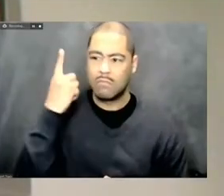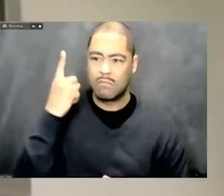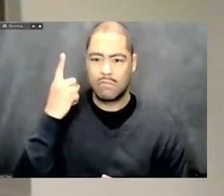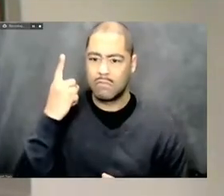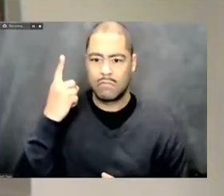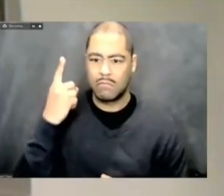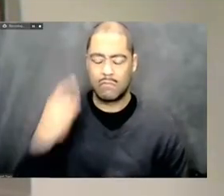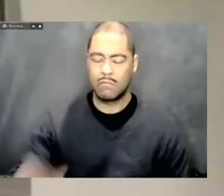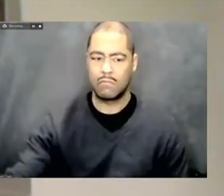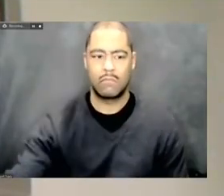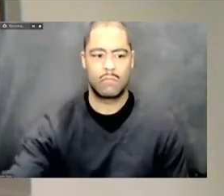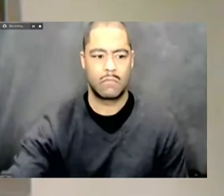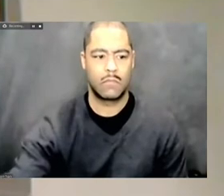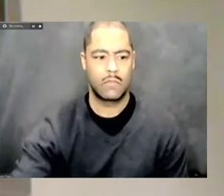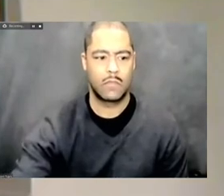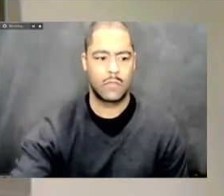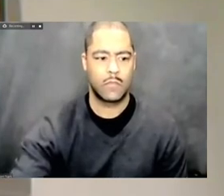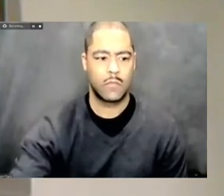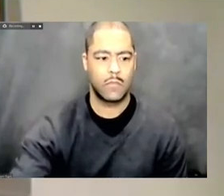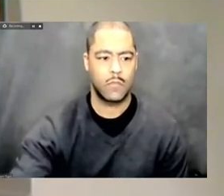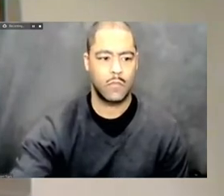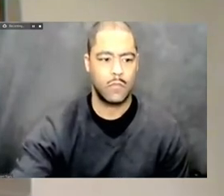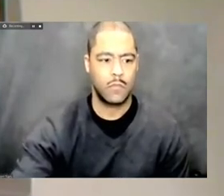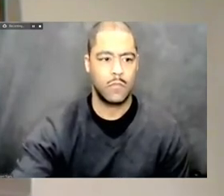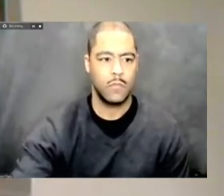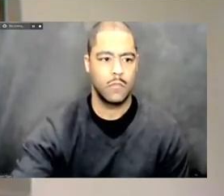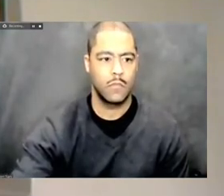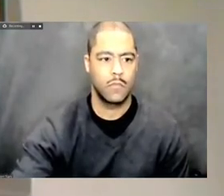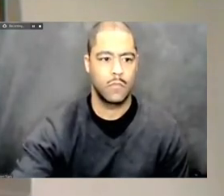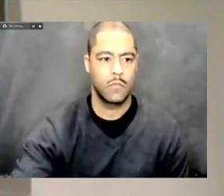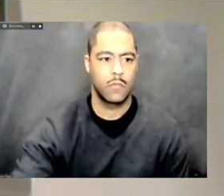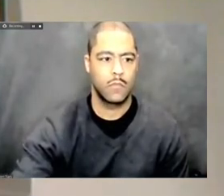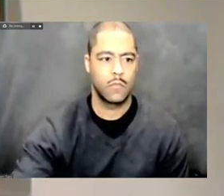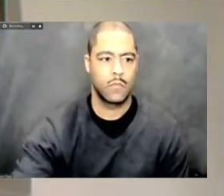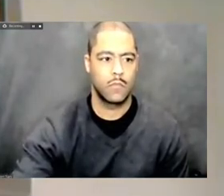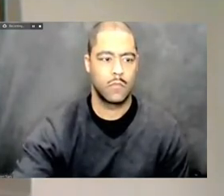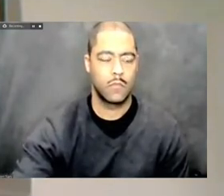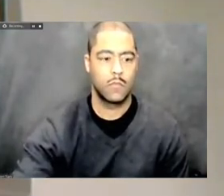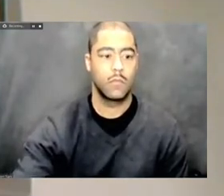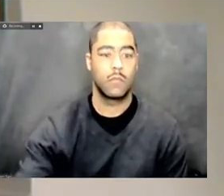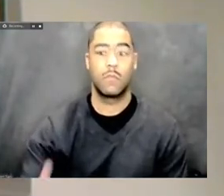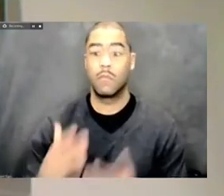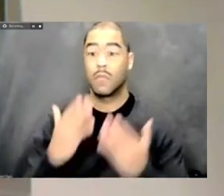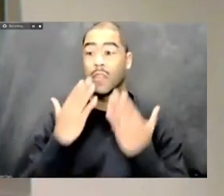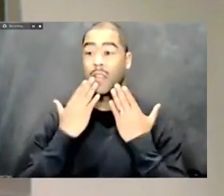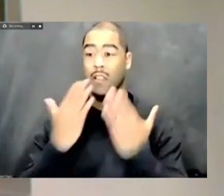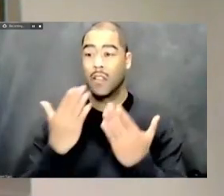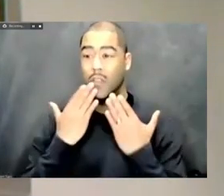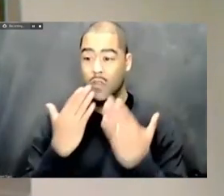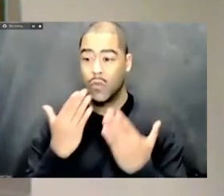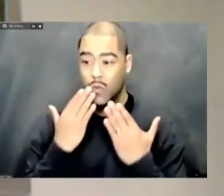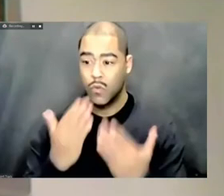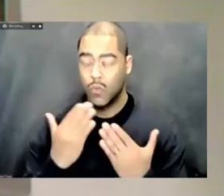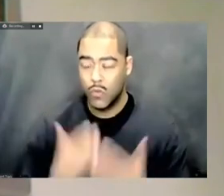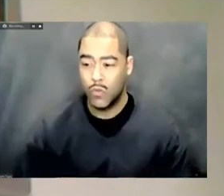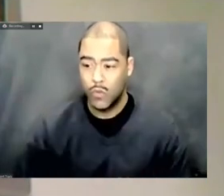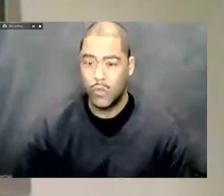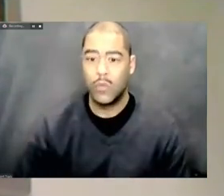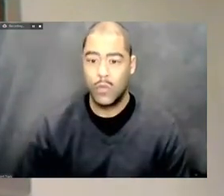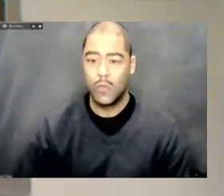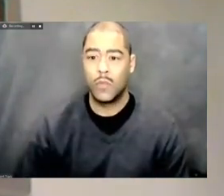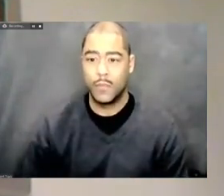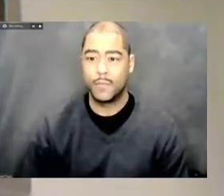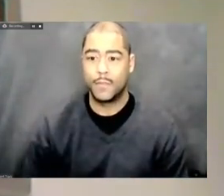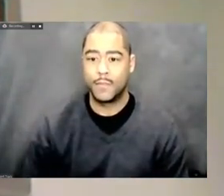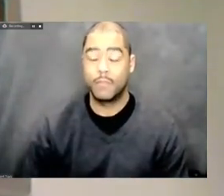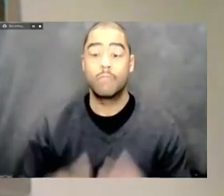Thank you. That was such a powerful piece. Thank you for sharing that and bringing that to life. Up next, we're